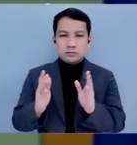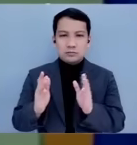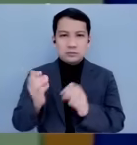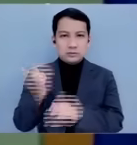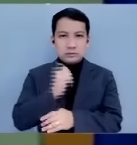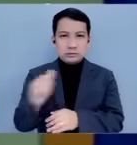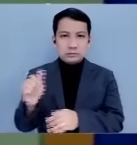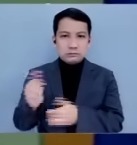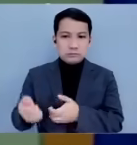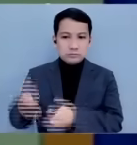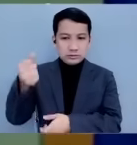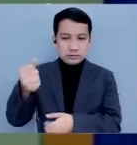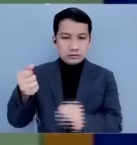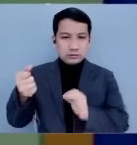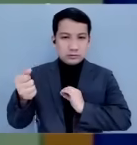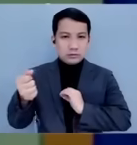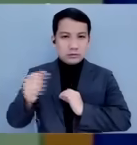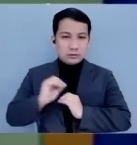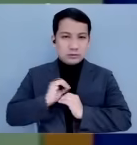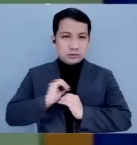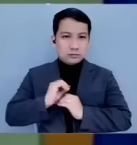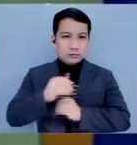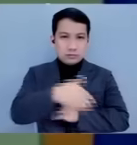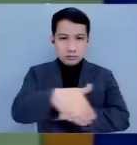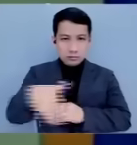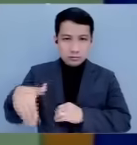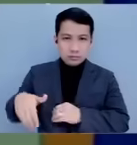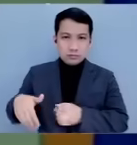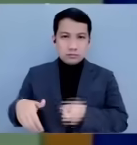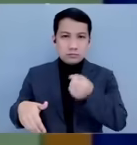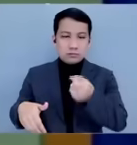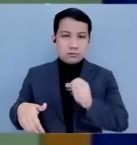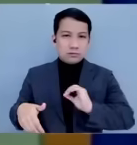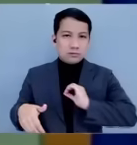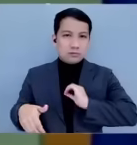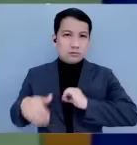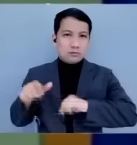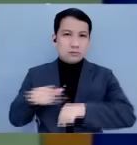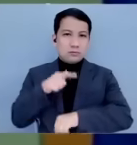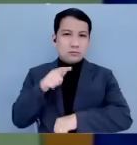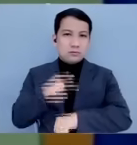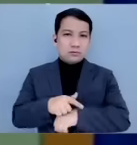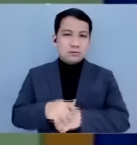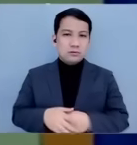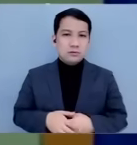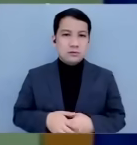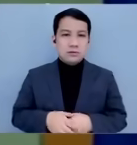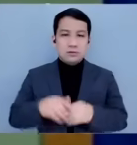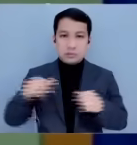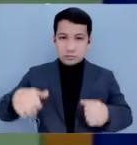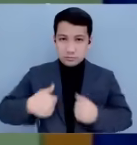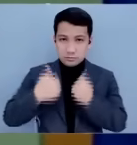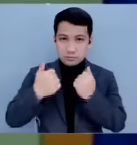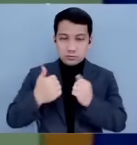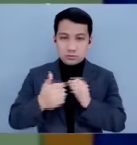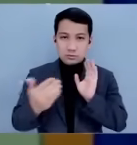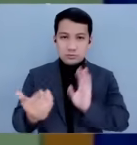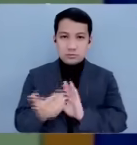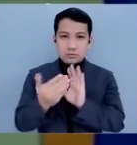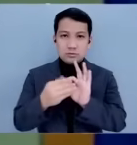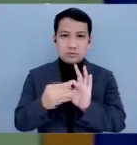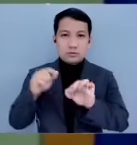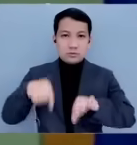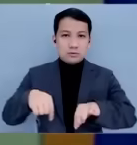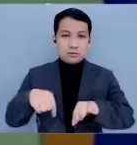one square inch of our sovereign territory. The challenges that we face may be